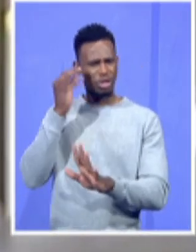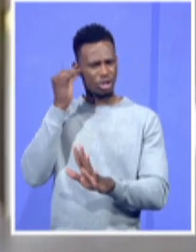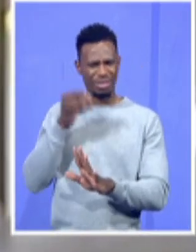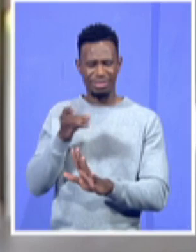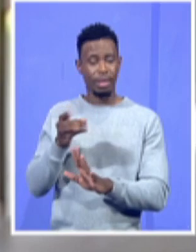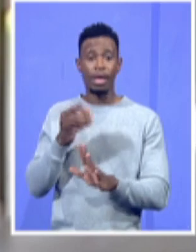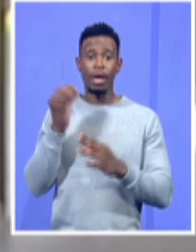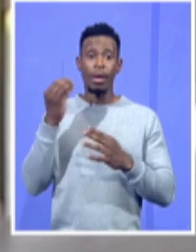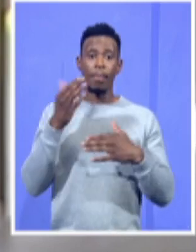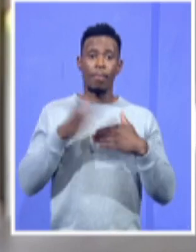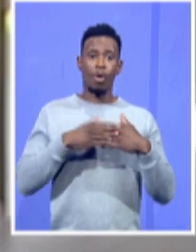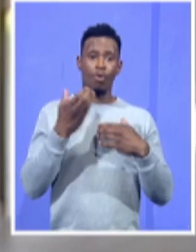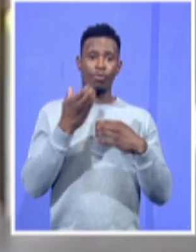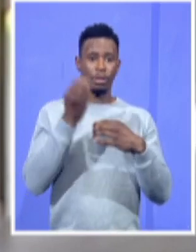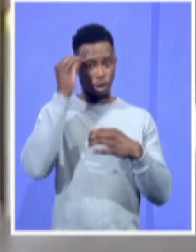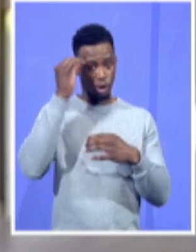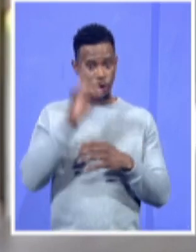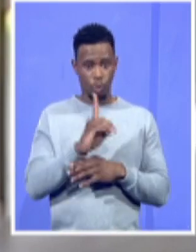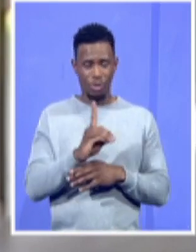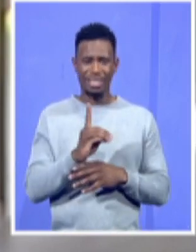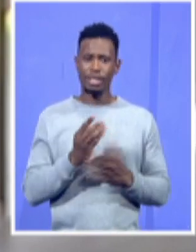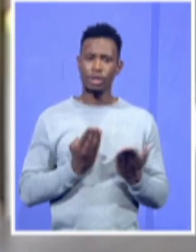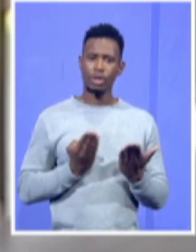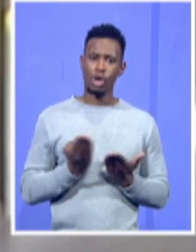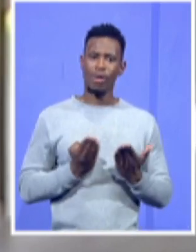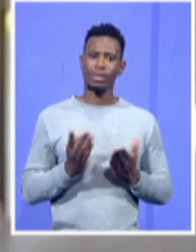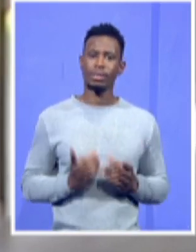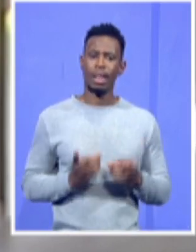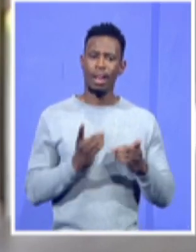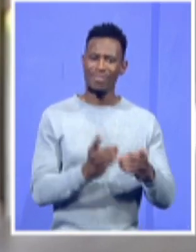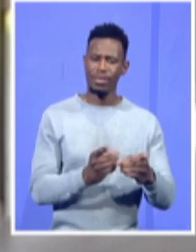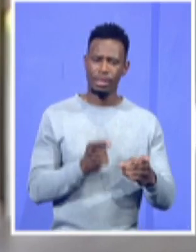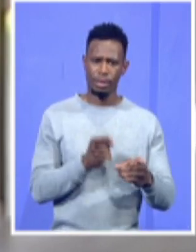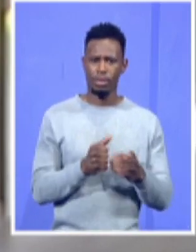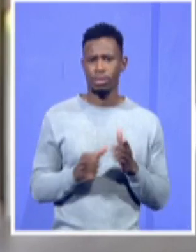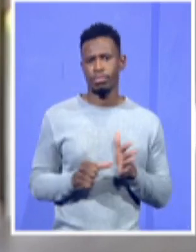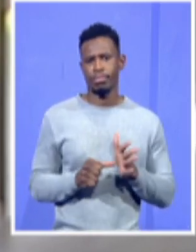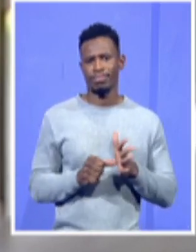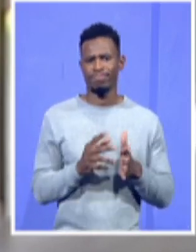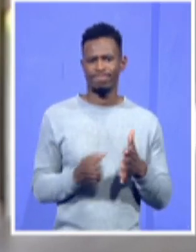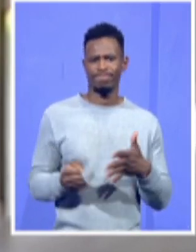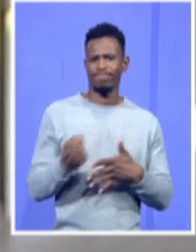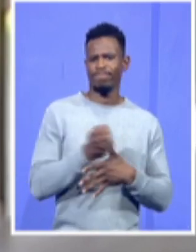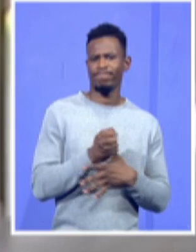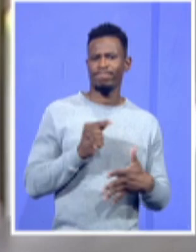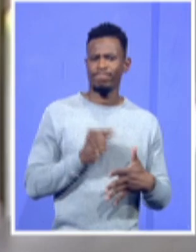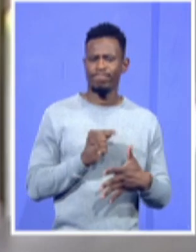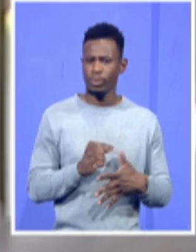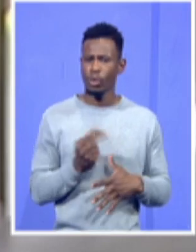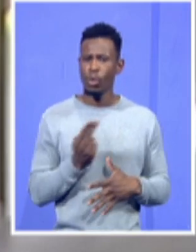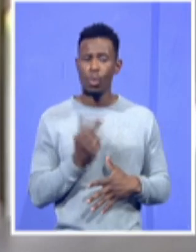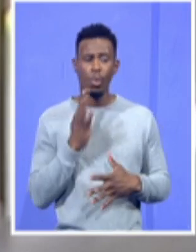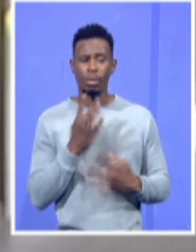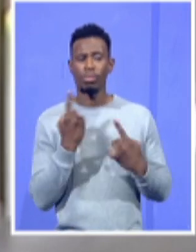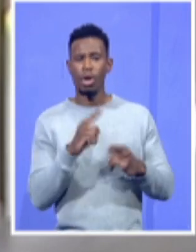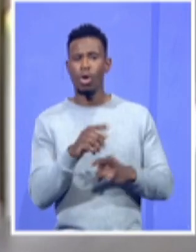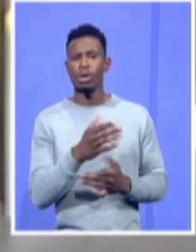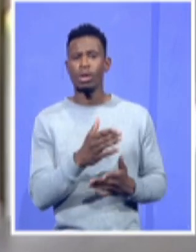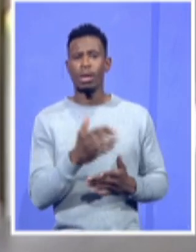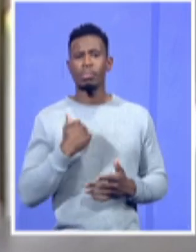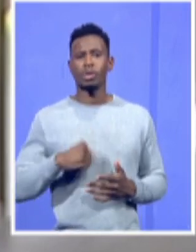service delivery are at the top of mind of the citizens of this province of KwaZulu-Natal, particularly when you go to municipalities such